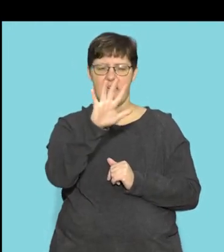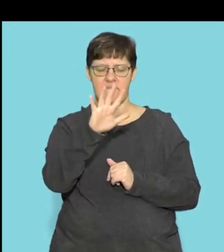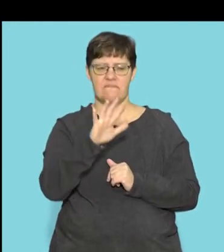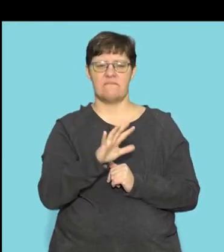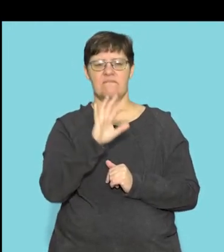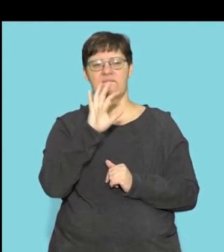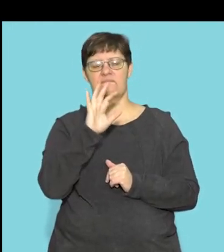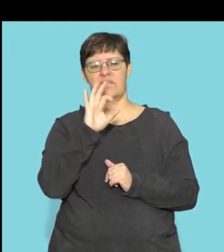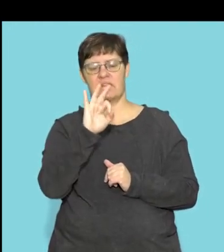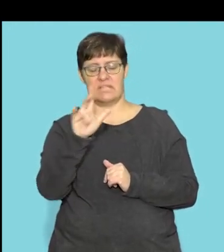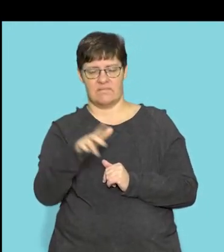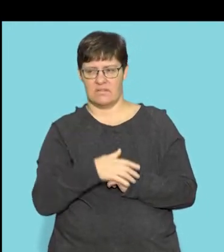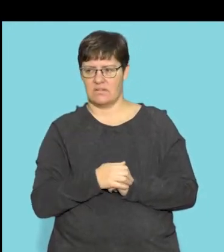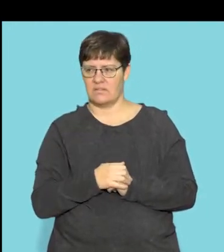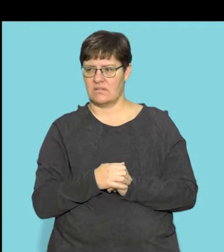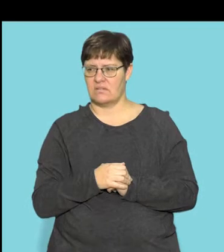51,537,